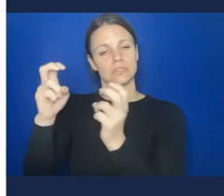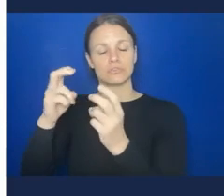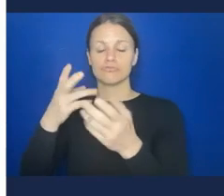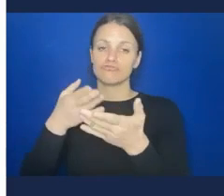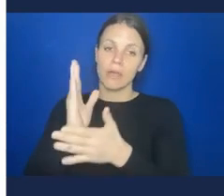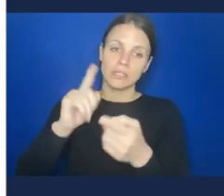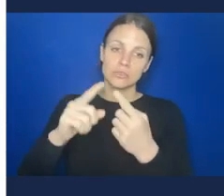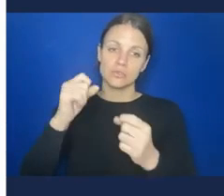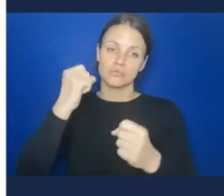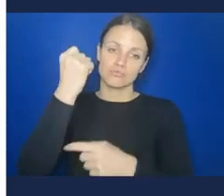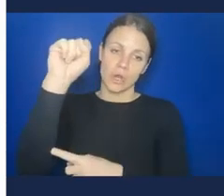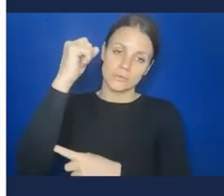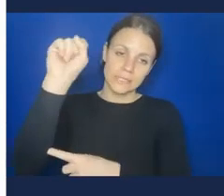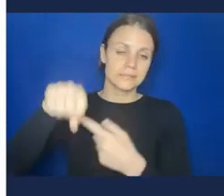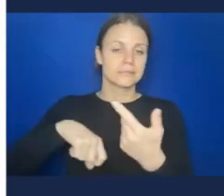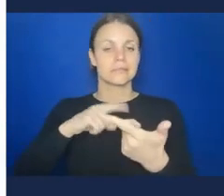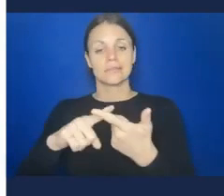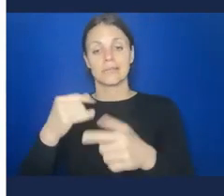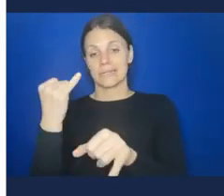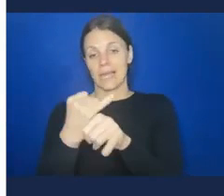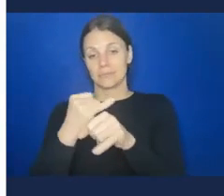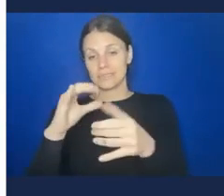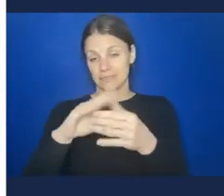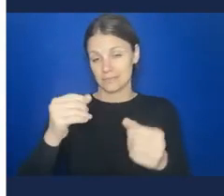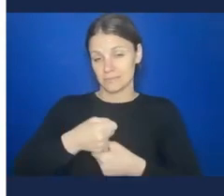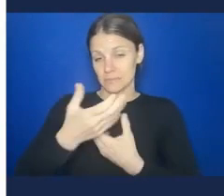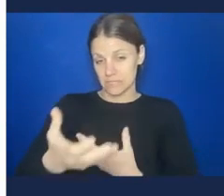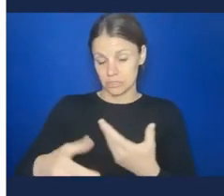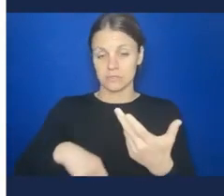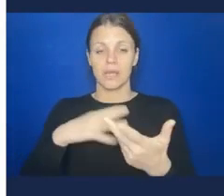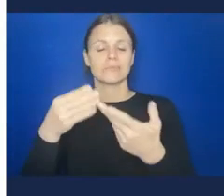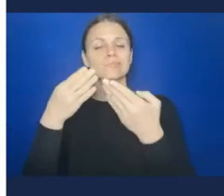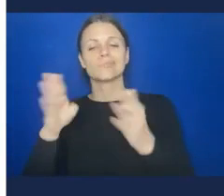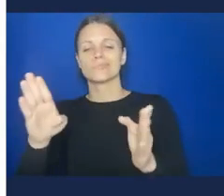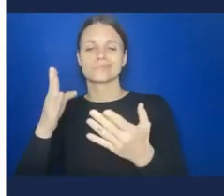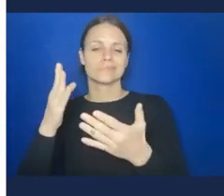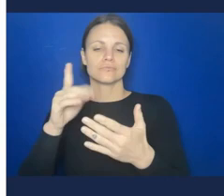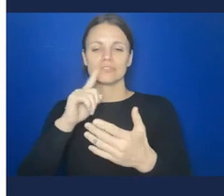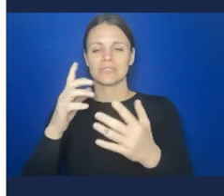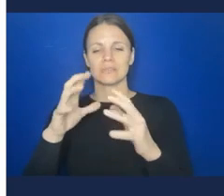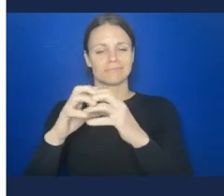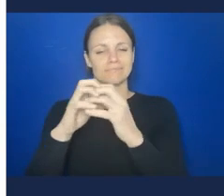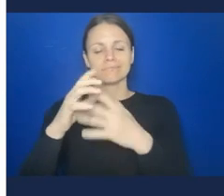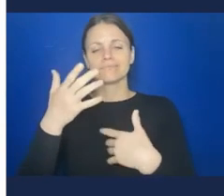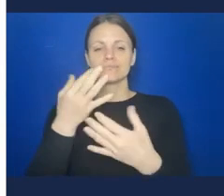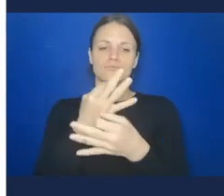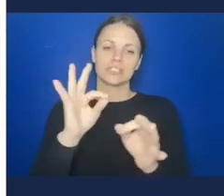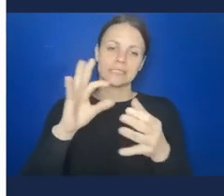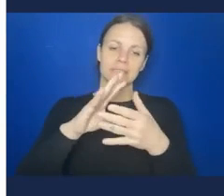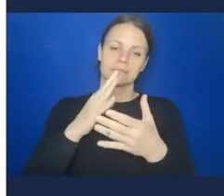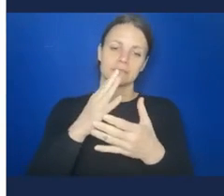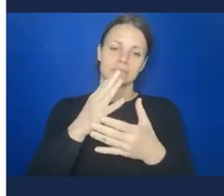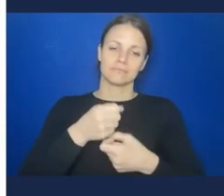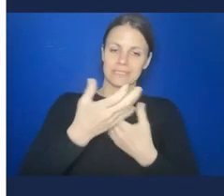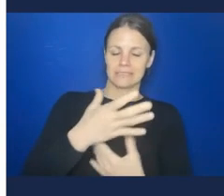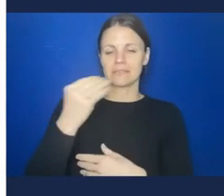around campus speech, and more broadly around the intersection of free speech and racial justice. Next slide, please. So as